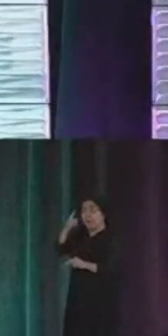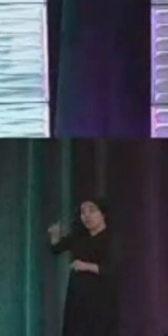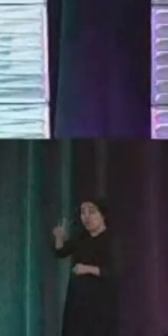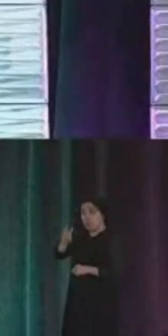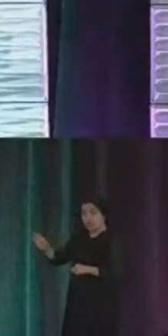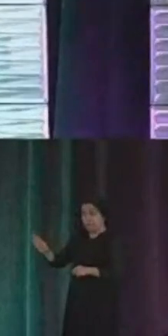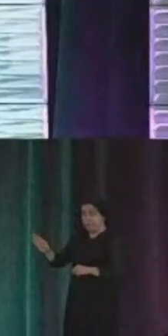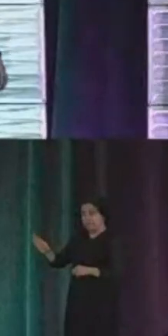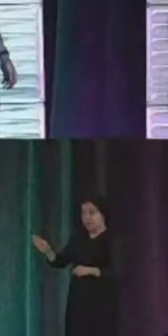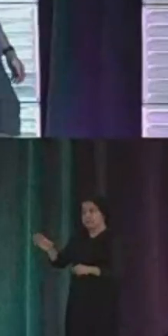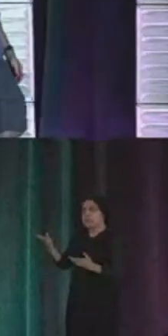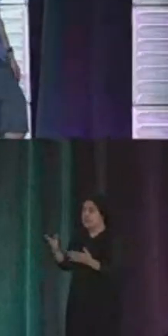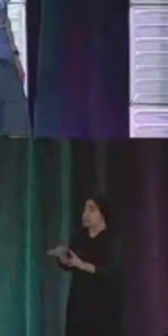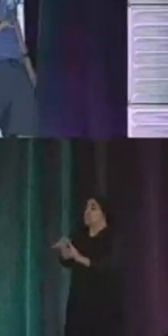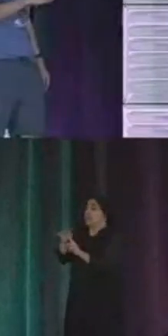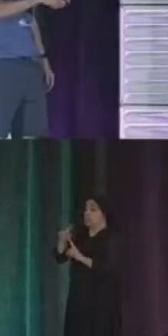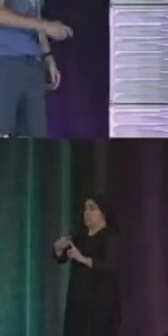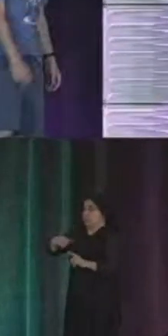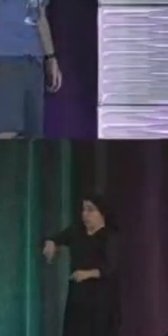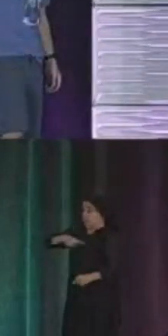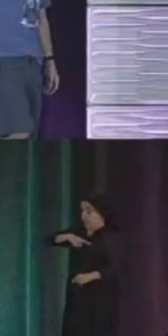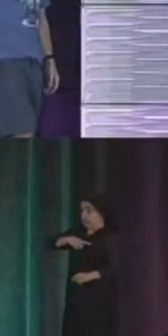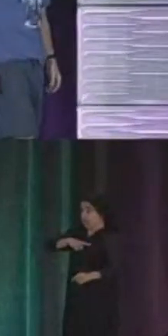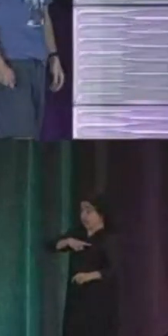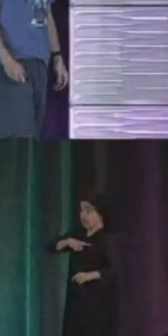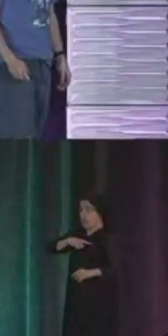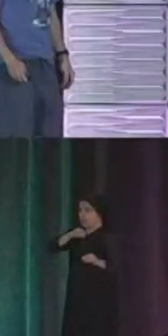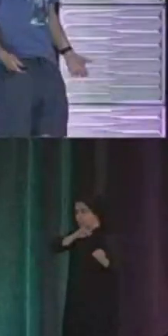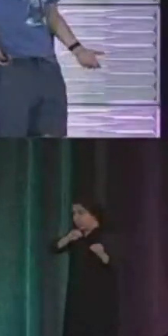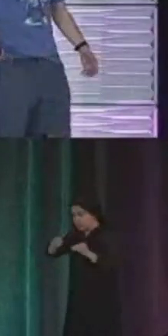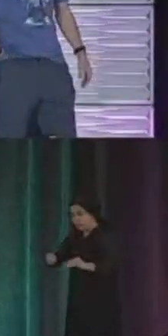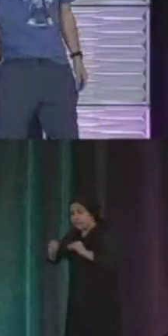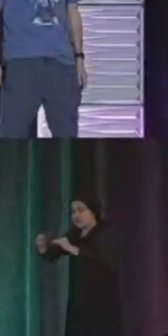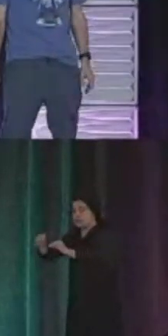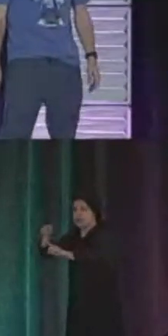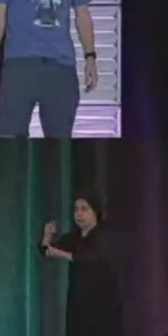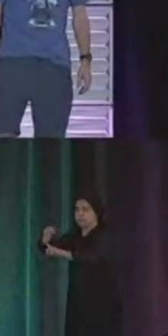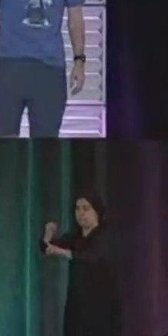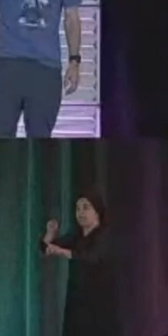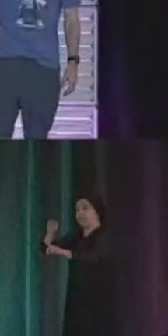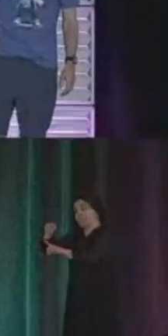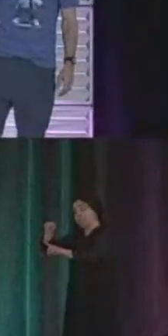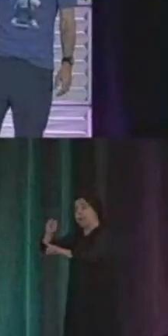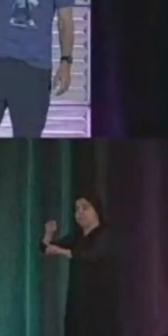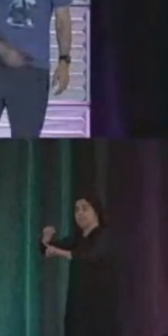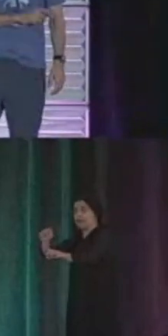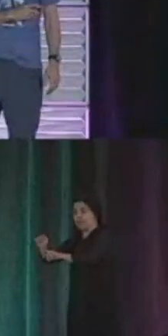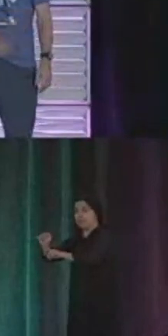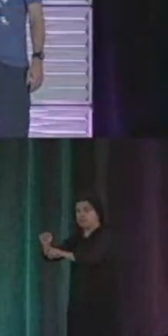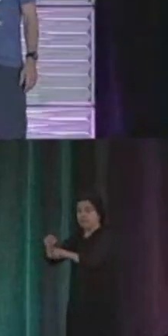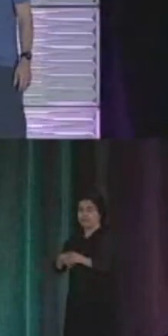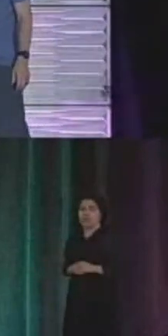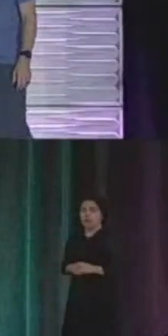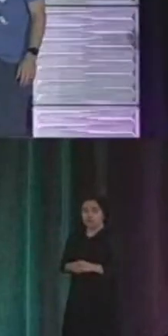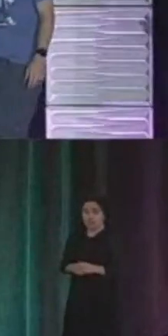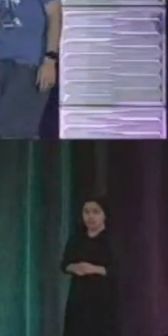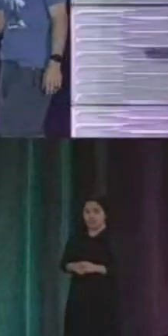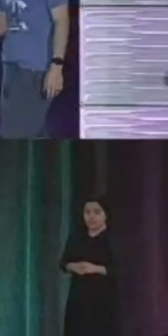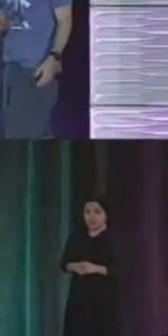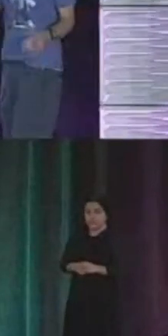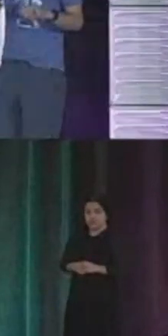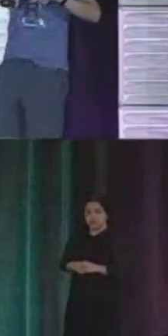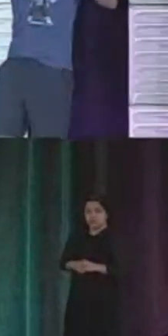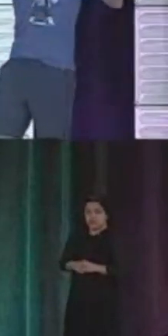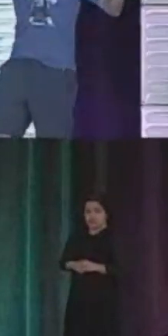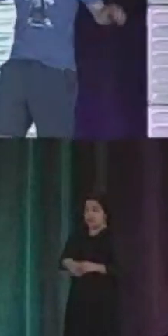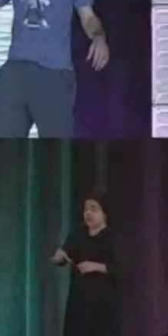especially when we were moving to PESPAs. Code organization is a tricky thing always,